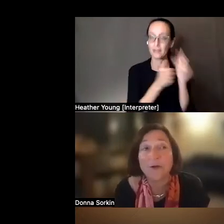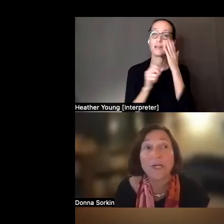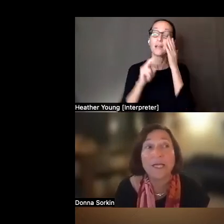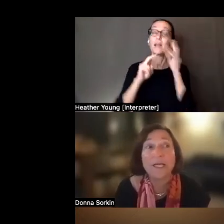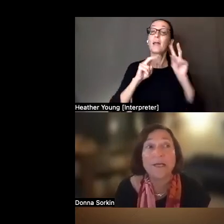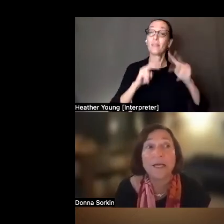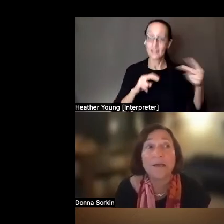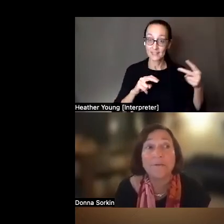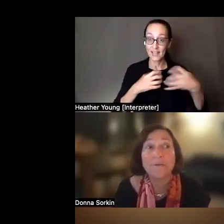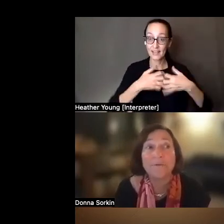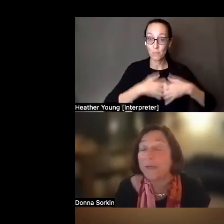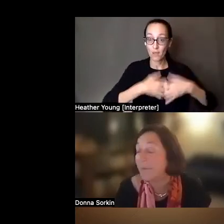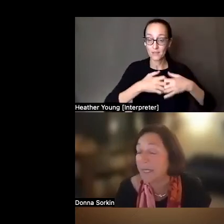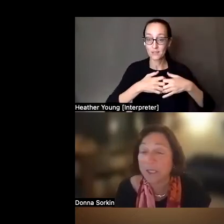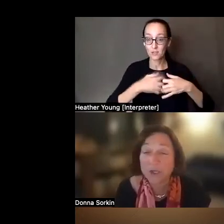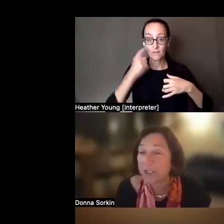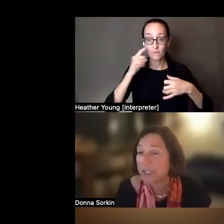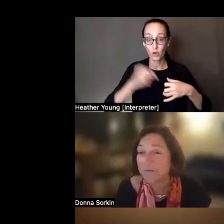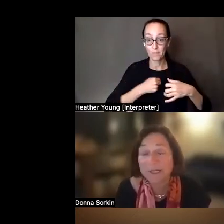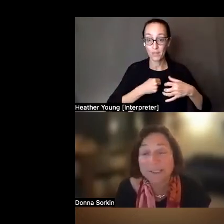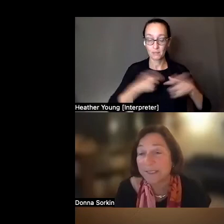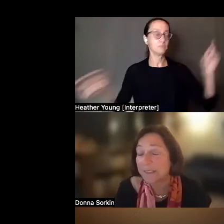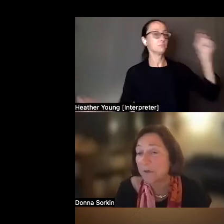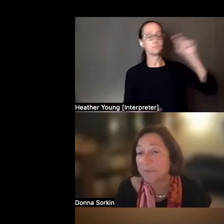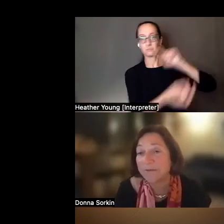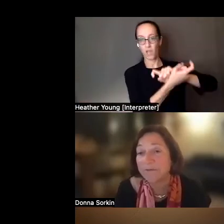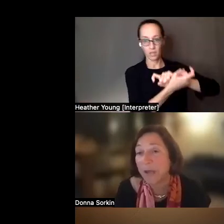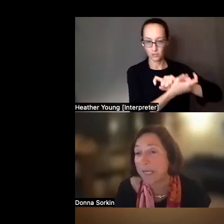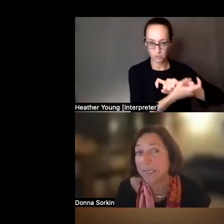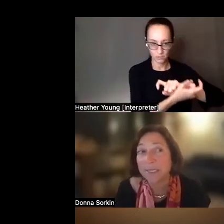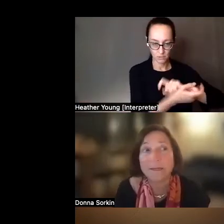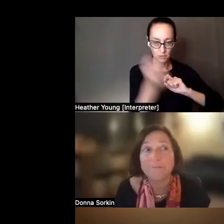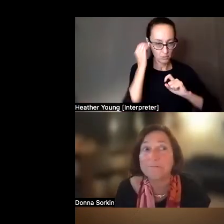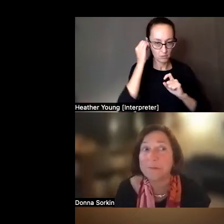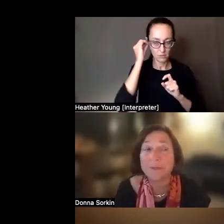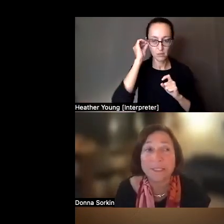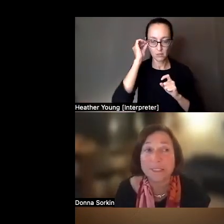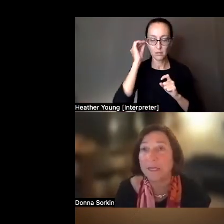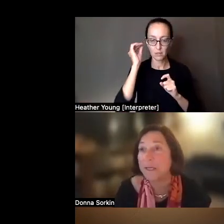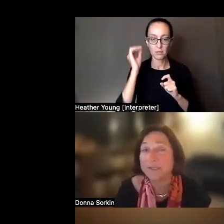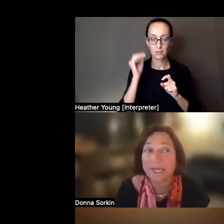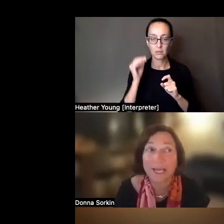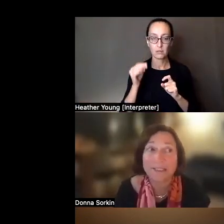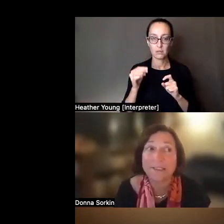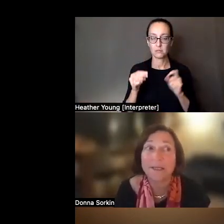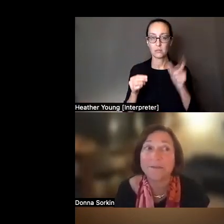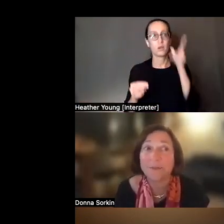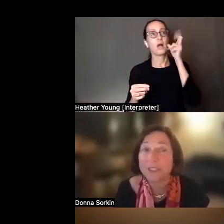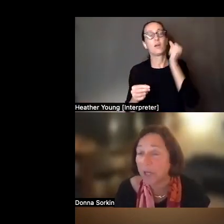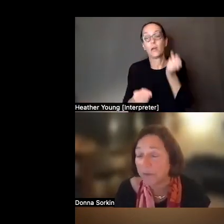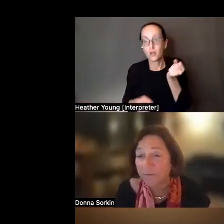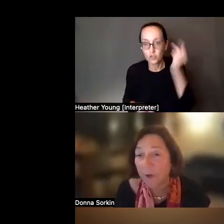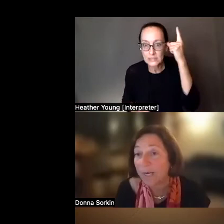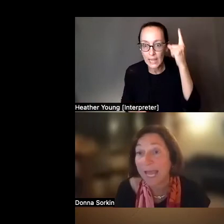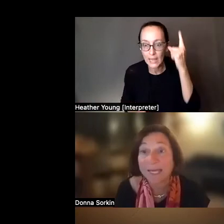processor for me made a huge difference in terms of my ability to understand speech